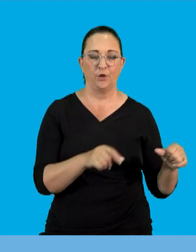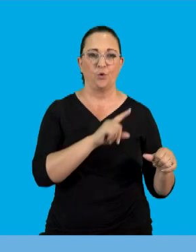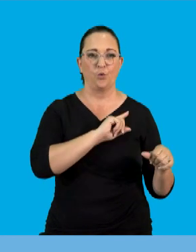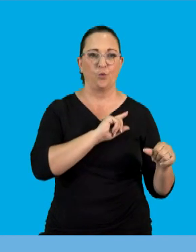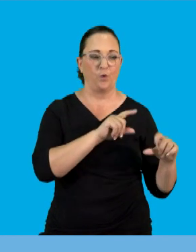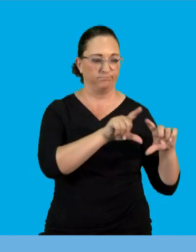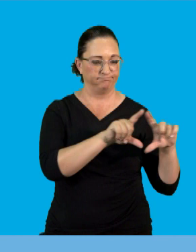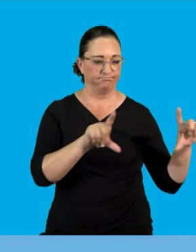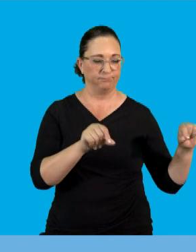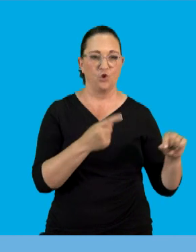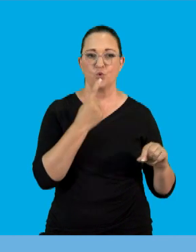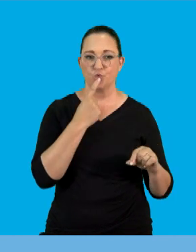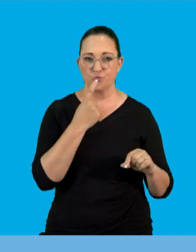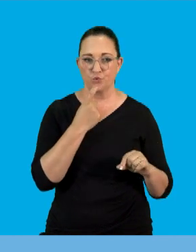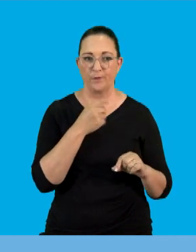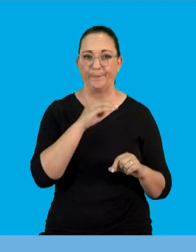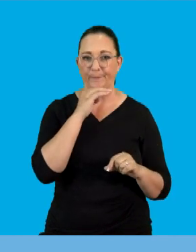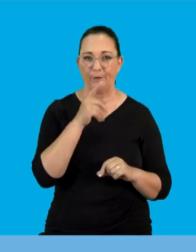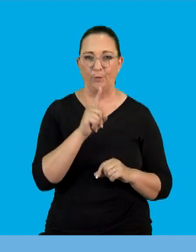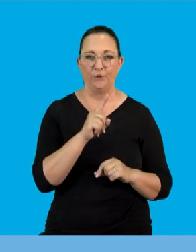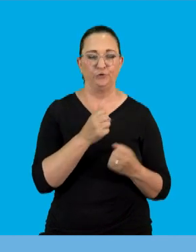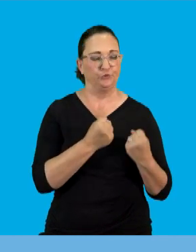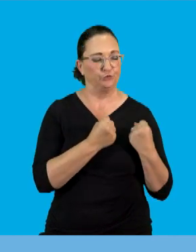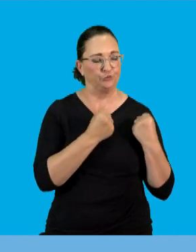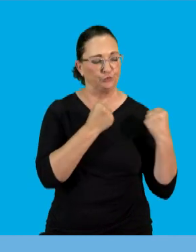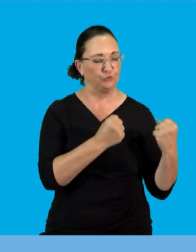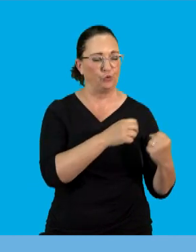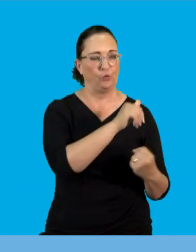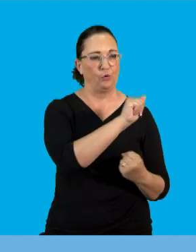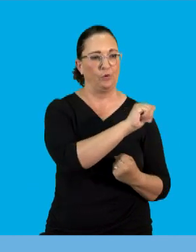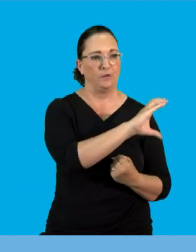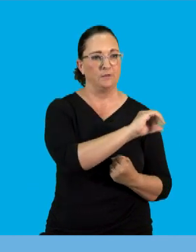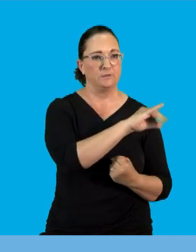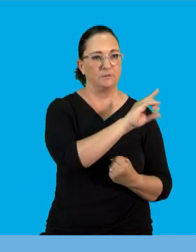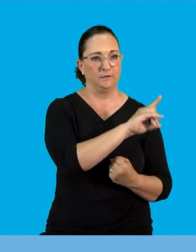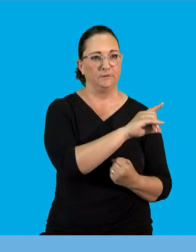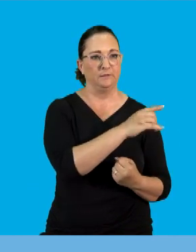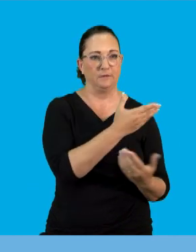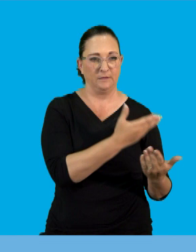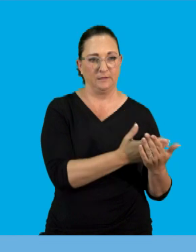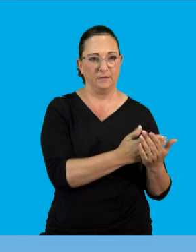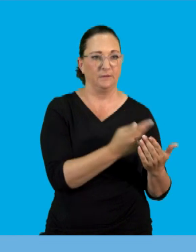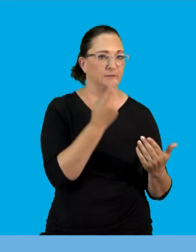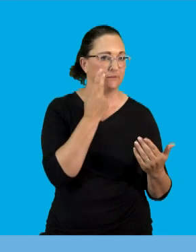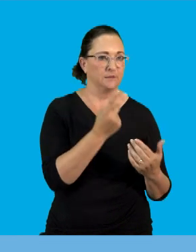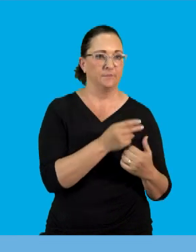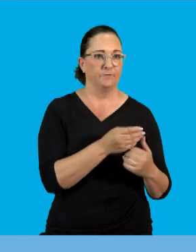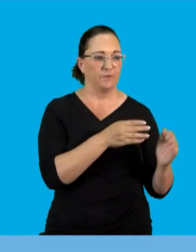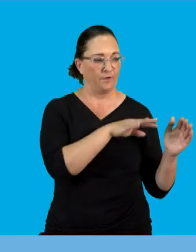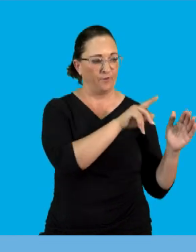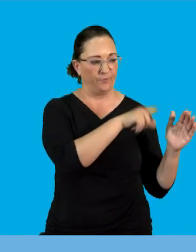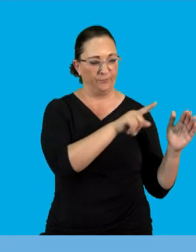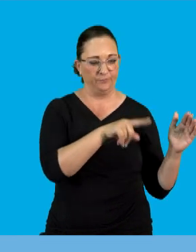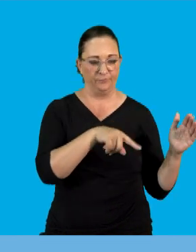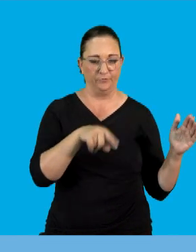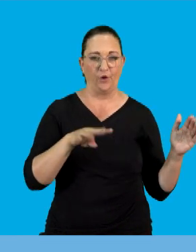whether your substance is red. That means it's a very, very strong acid, because as you can see, you count, there's 14 test tubes